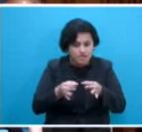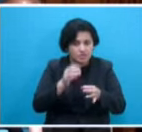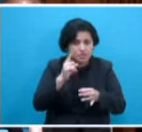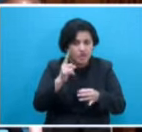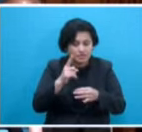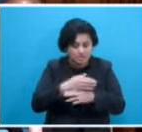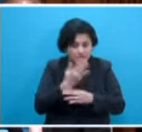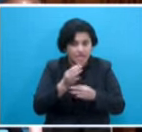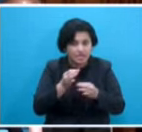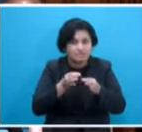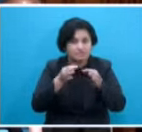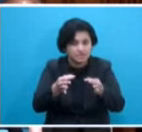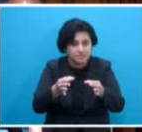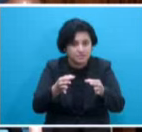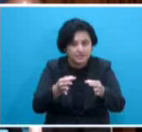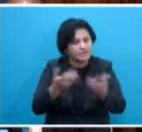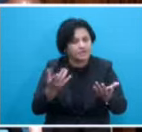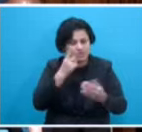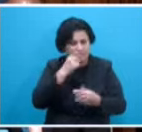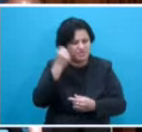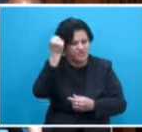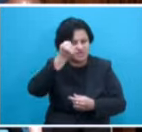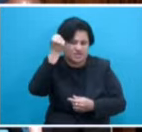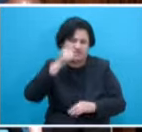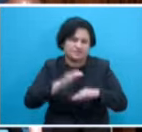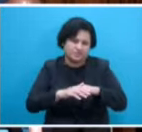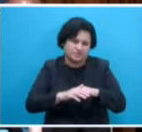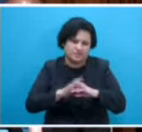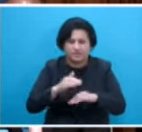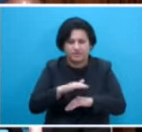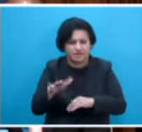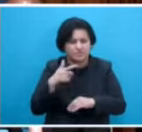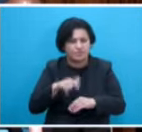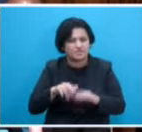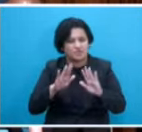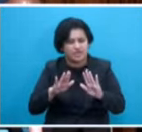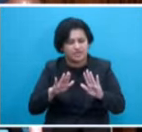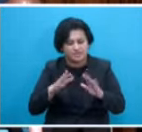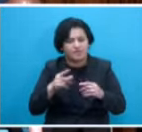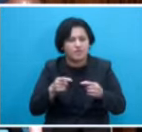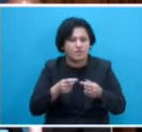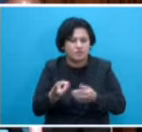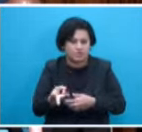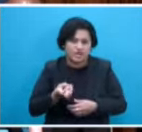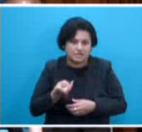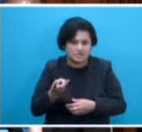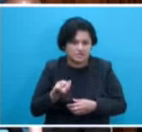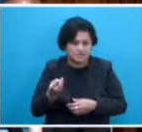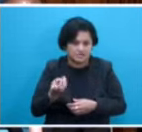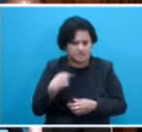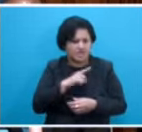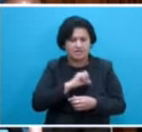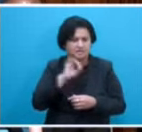receiving wages can be very stressful on a family living from paycheck to paycheck. I've been informed of situations where